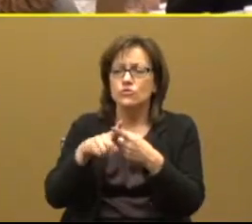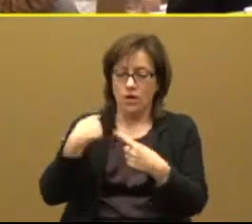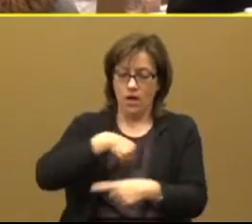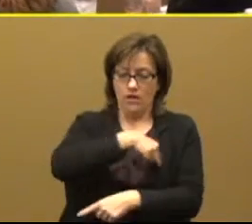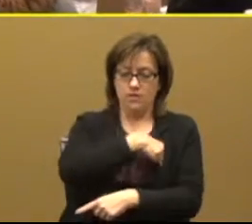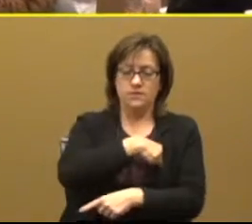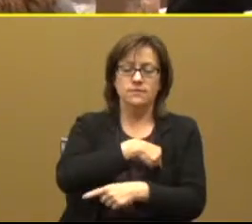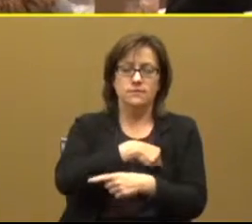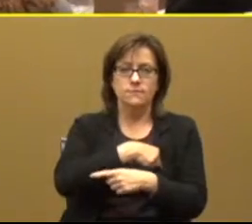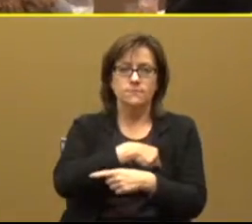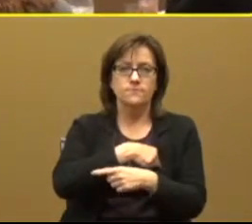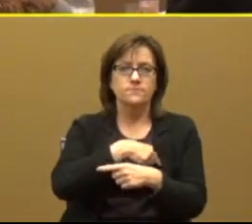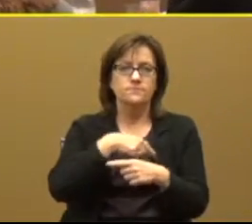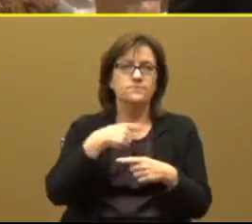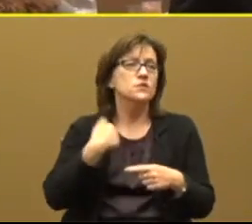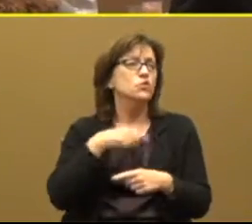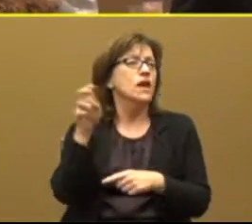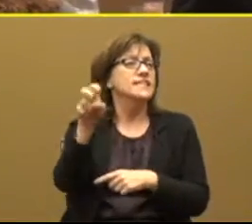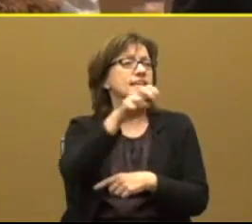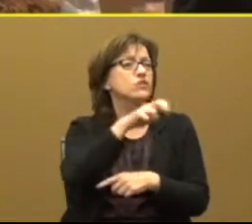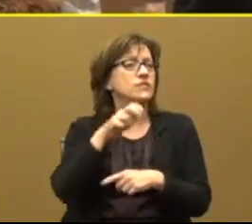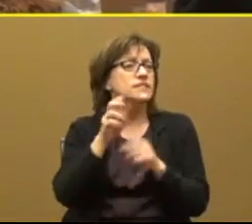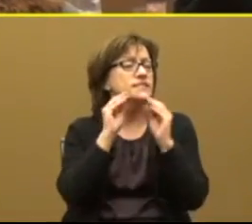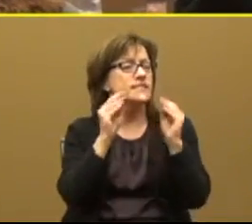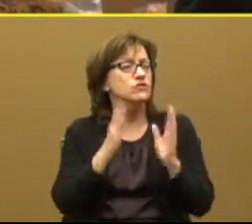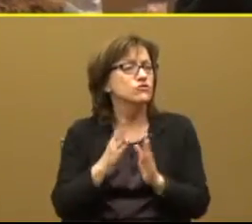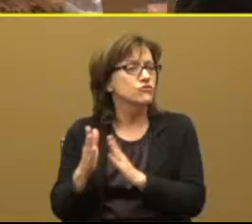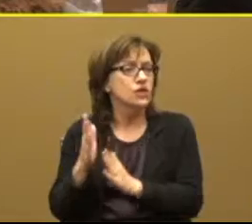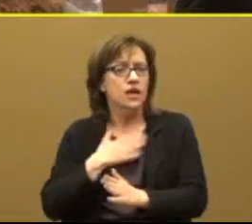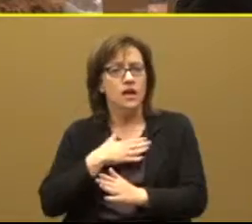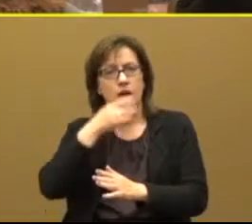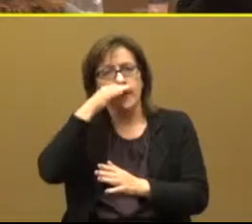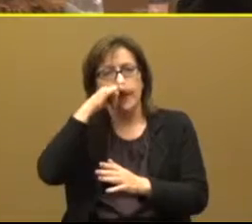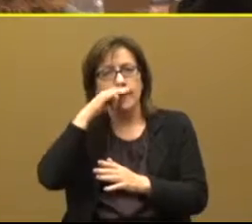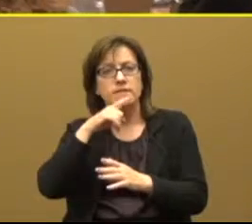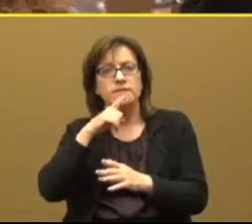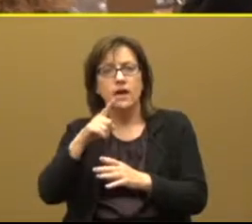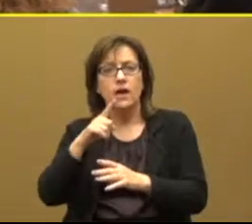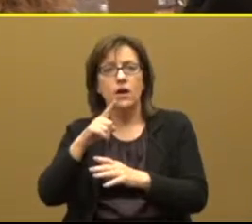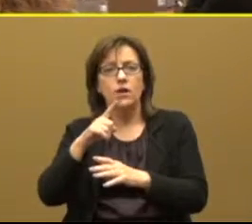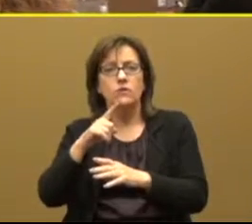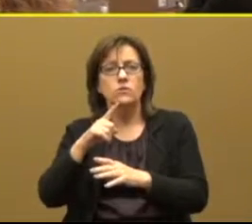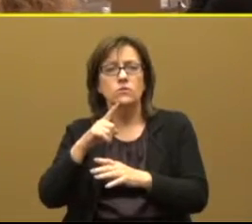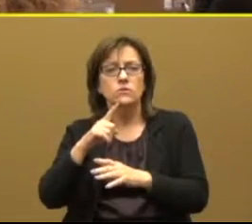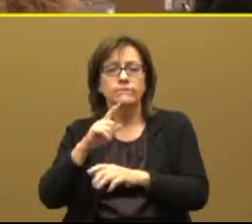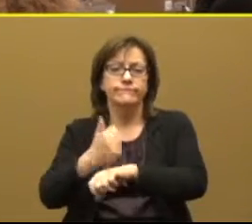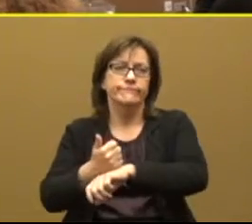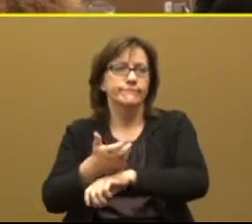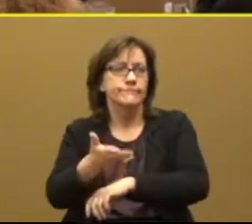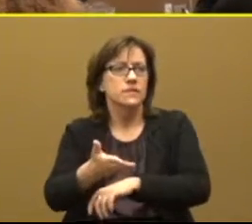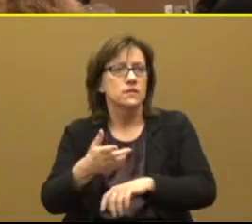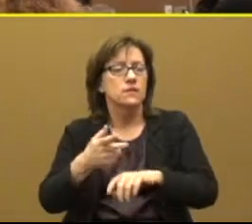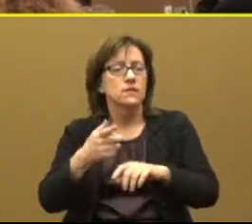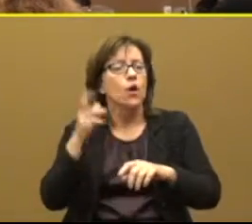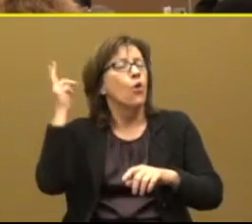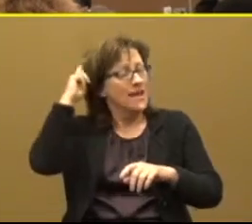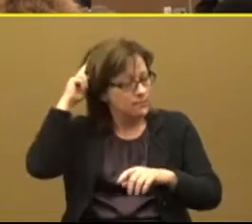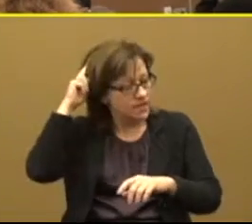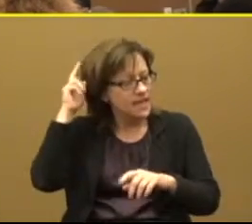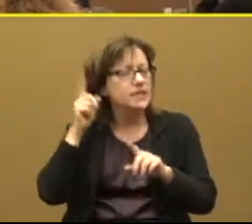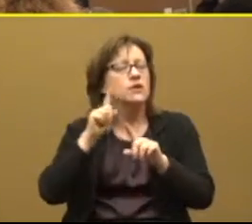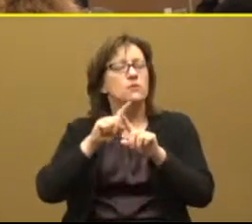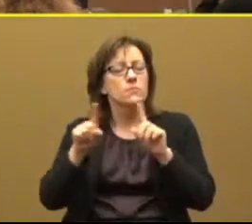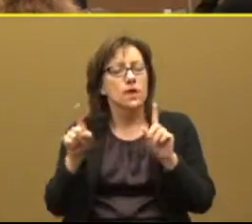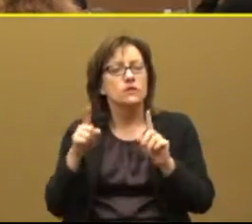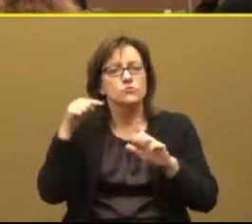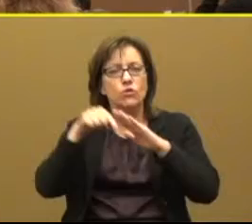that we're itinerants and our kids are implanted but, profoundly deaf? and we